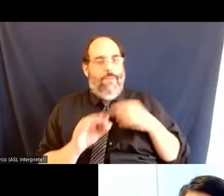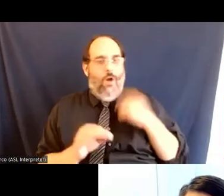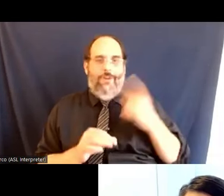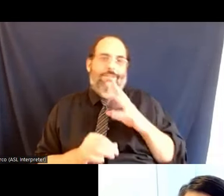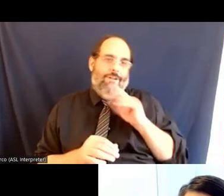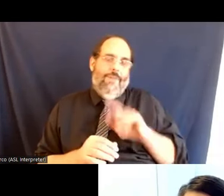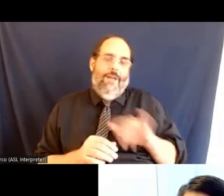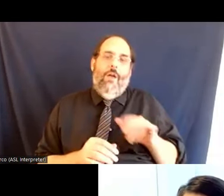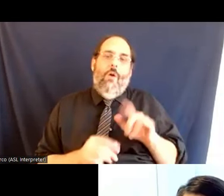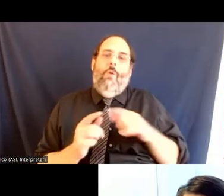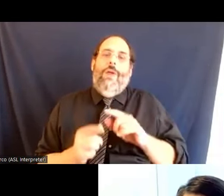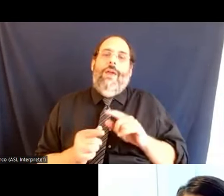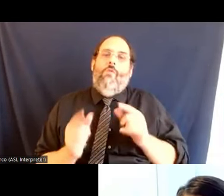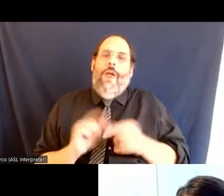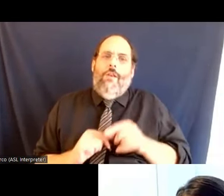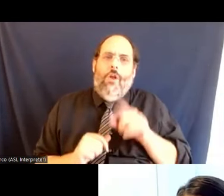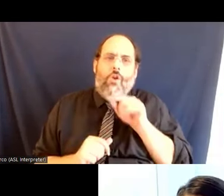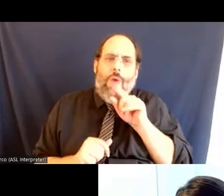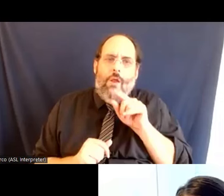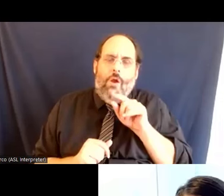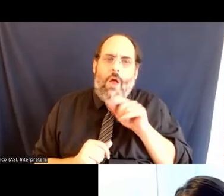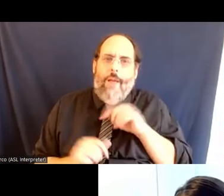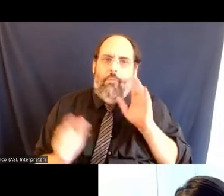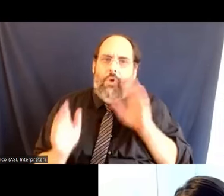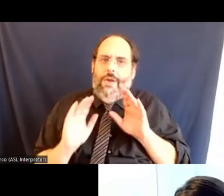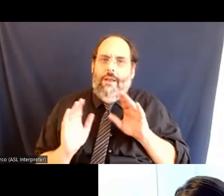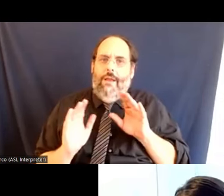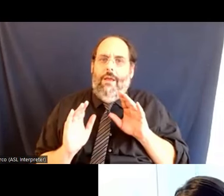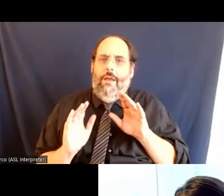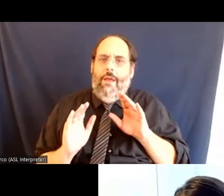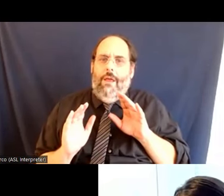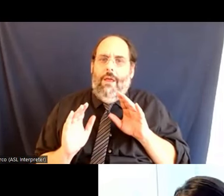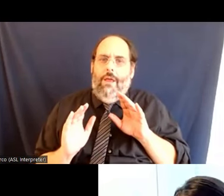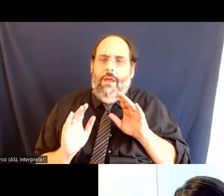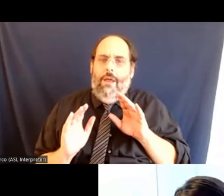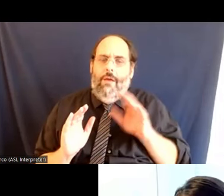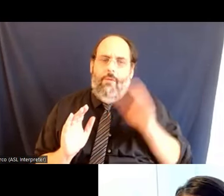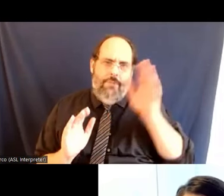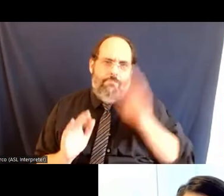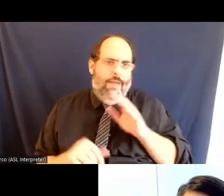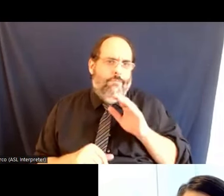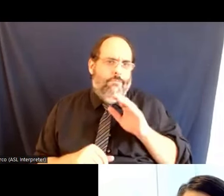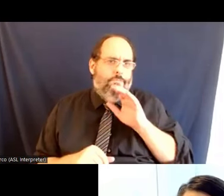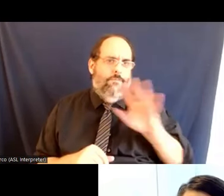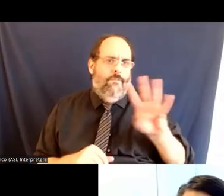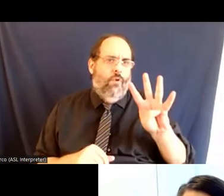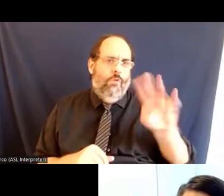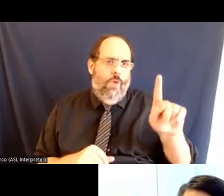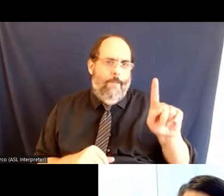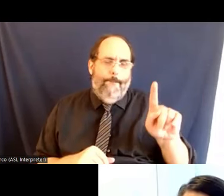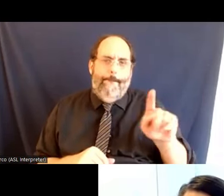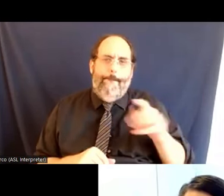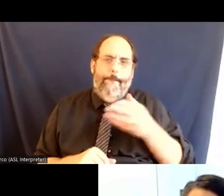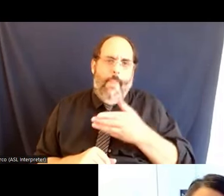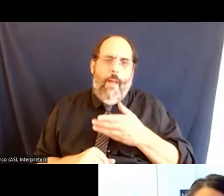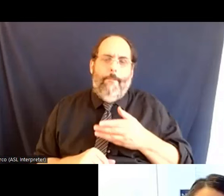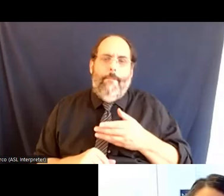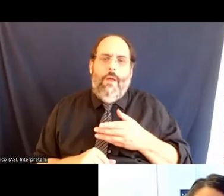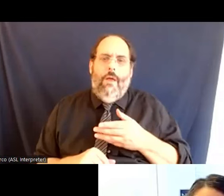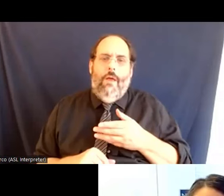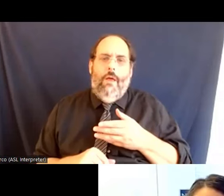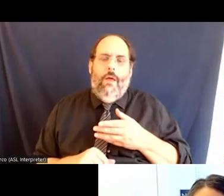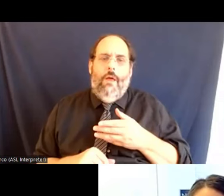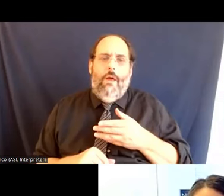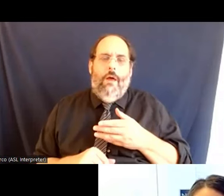Twitter, I'm worried. And we had a gentleman, a 41-year-old man who was